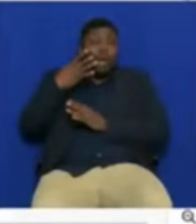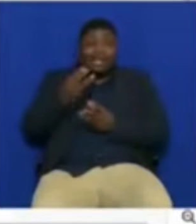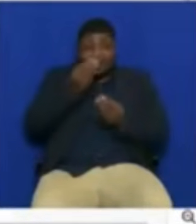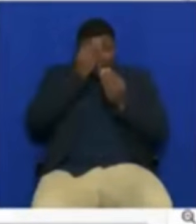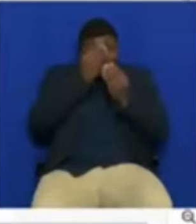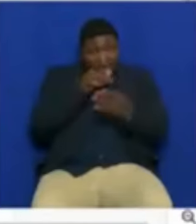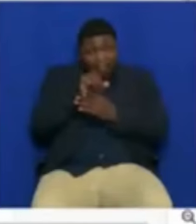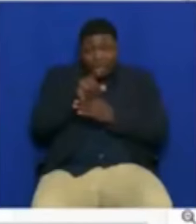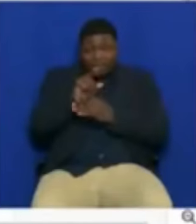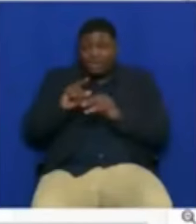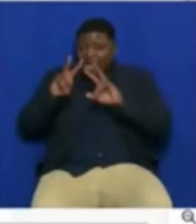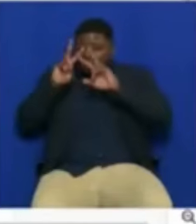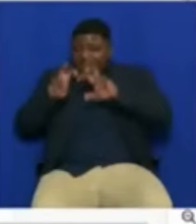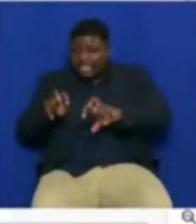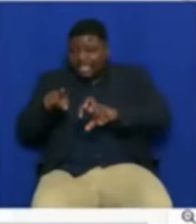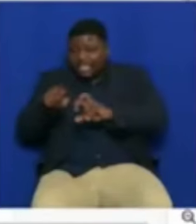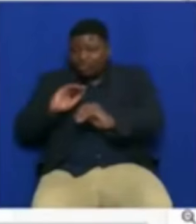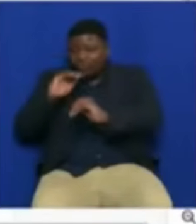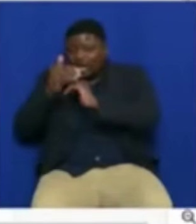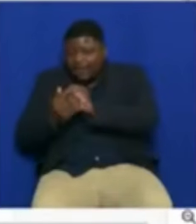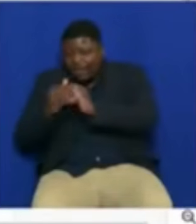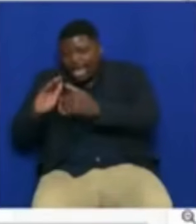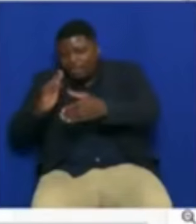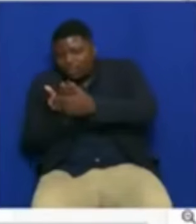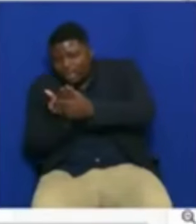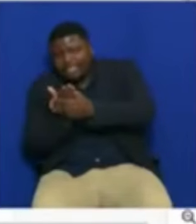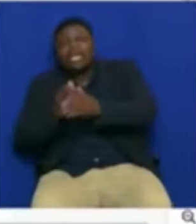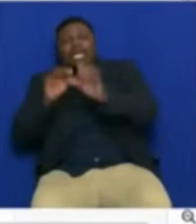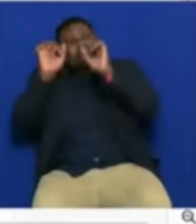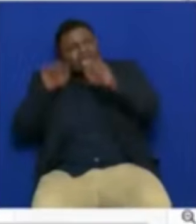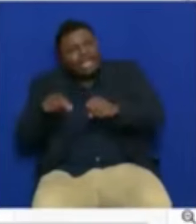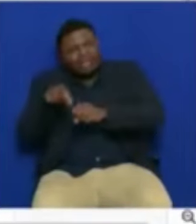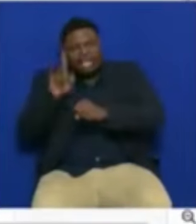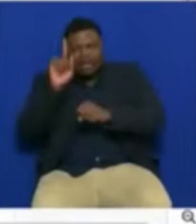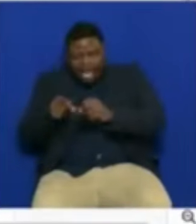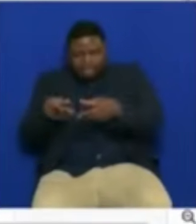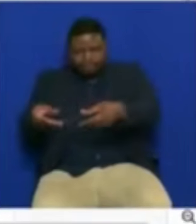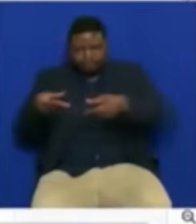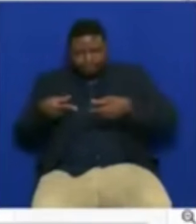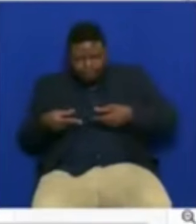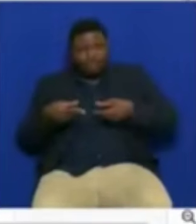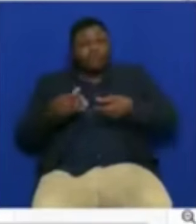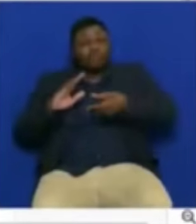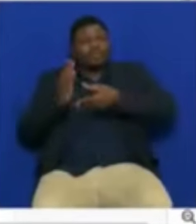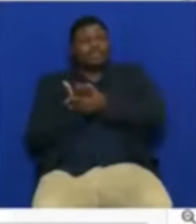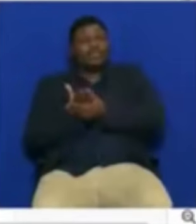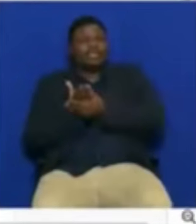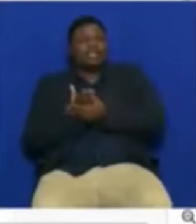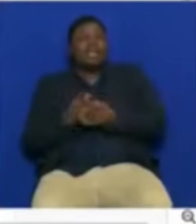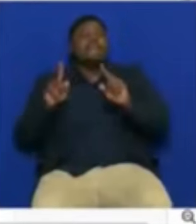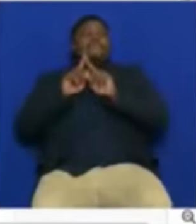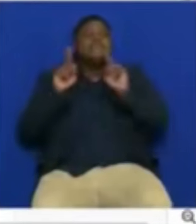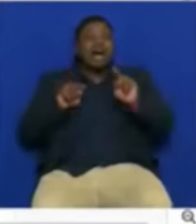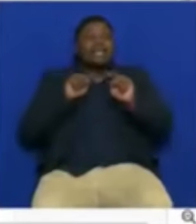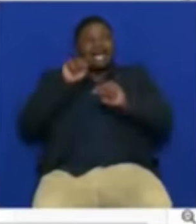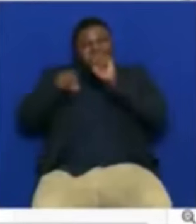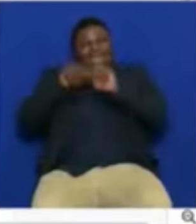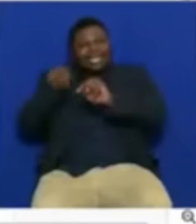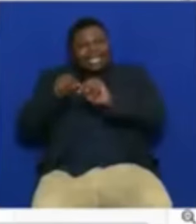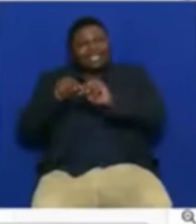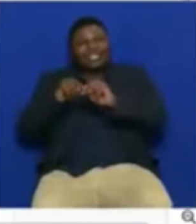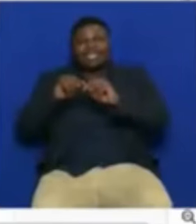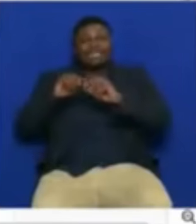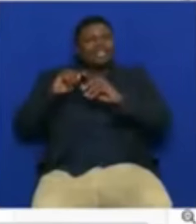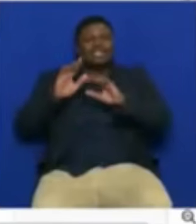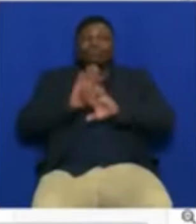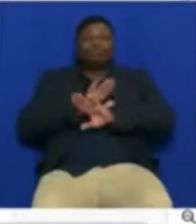then you must go to that docket. But the allegation here has nothing to do with the cover-up of a docket. And I think that's where we're